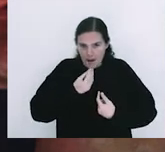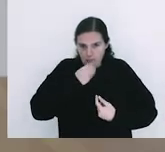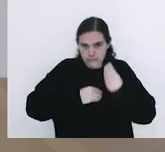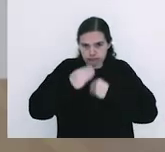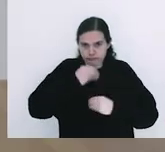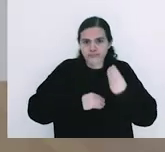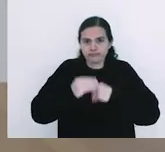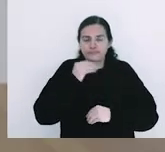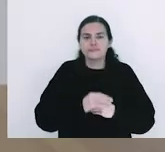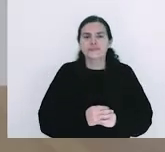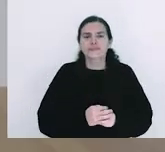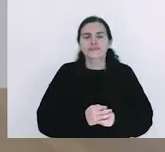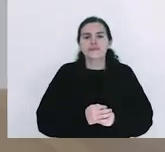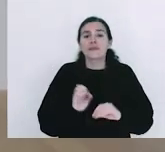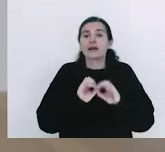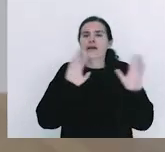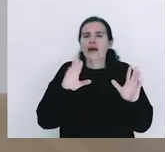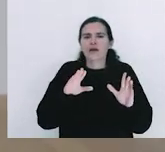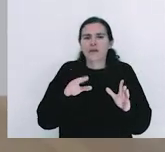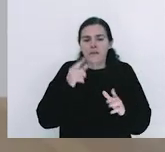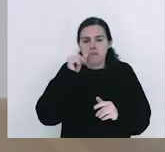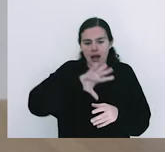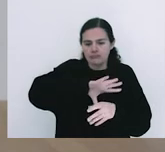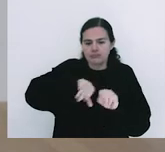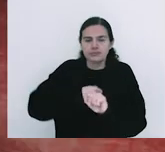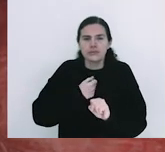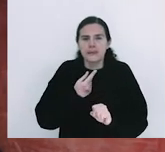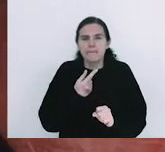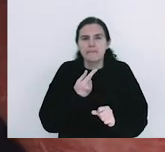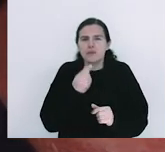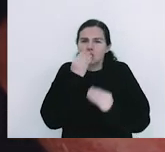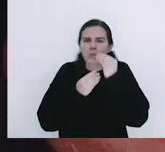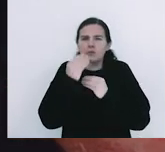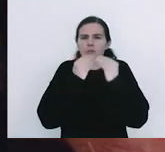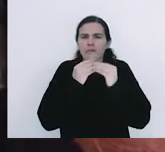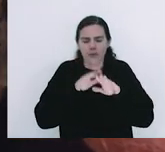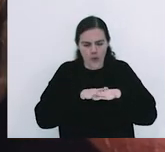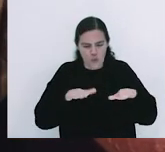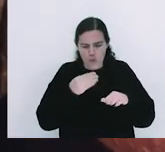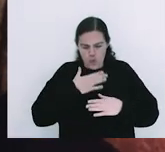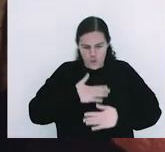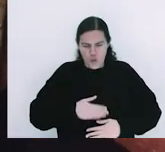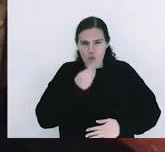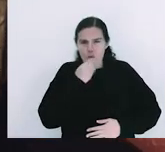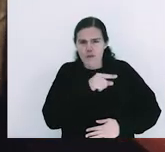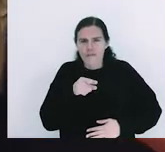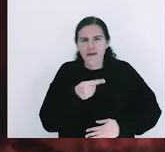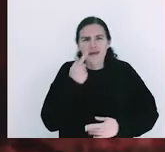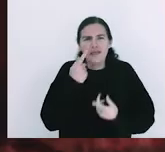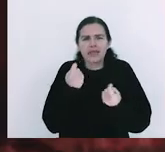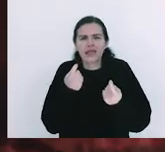with the other. Of course, the destruction of the father devouring another body could be very close to